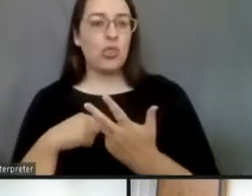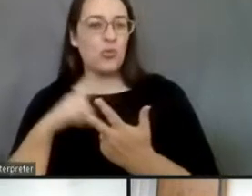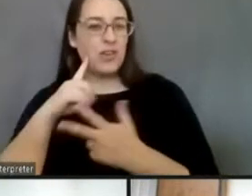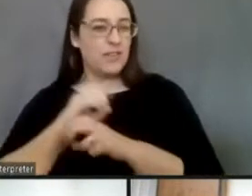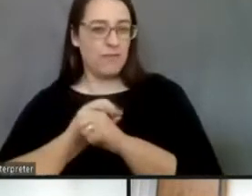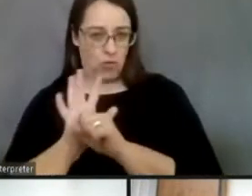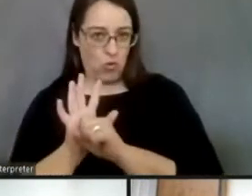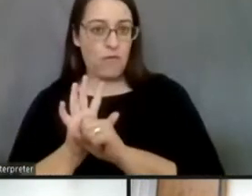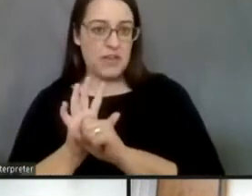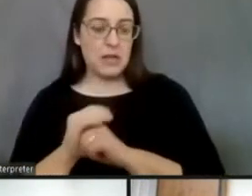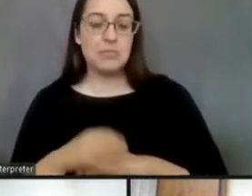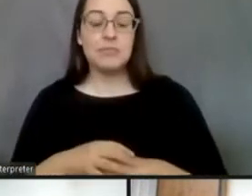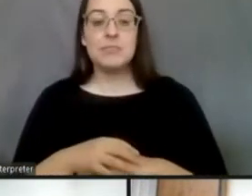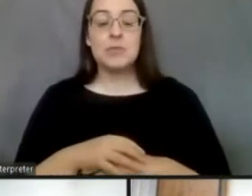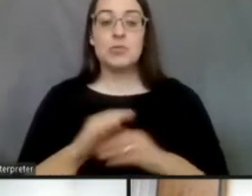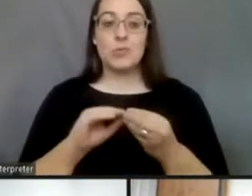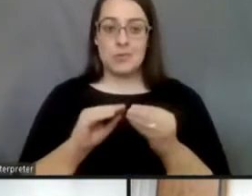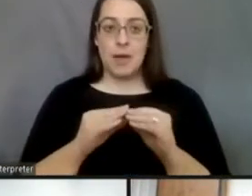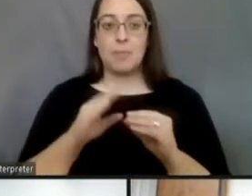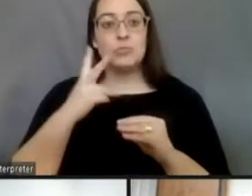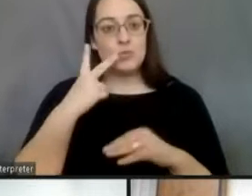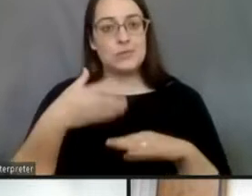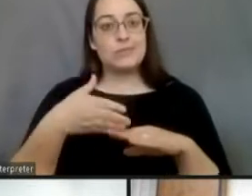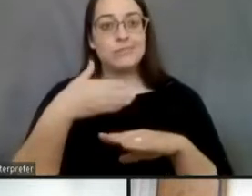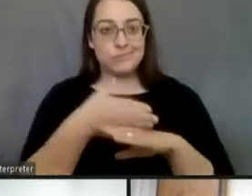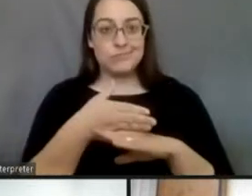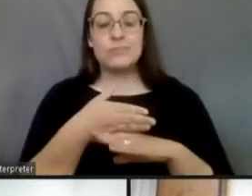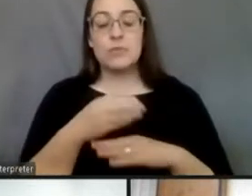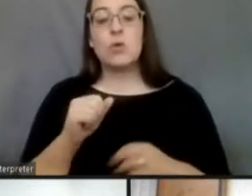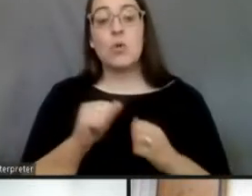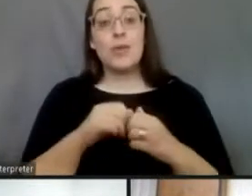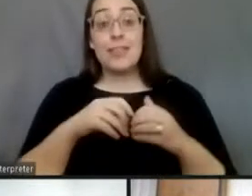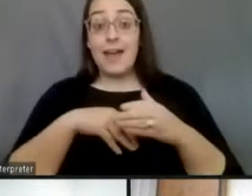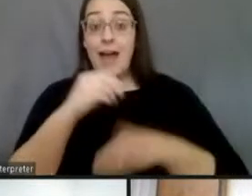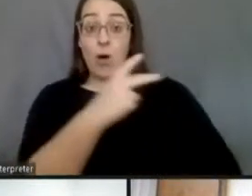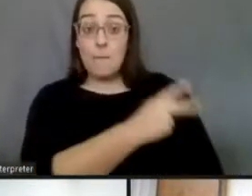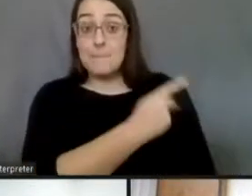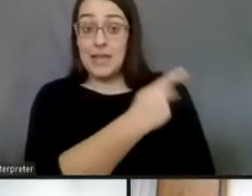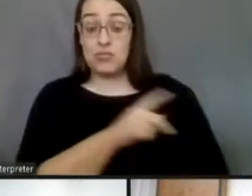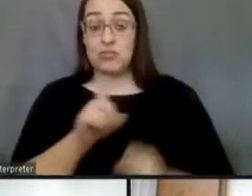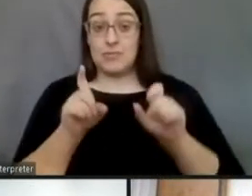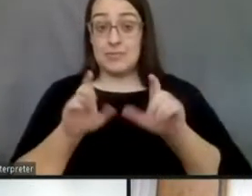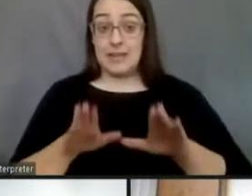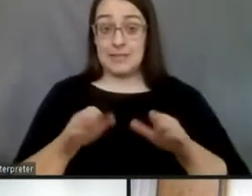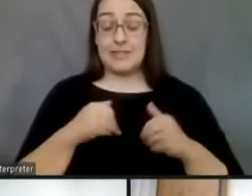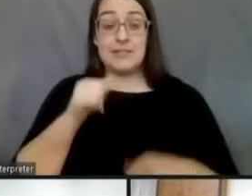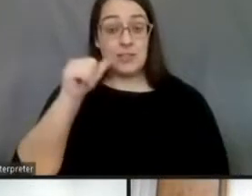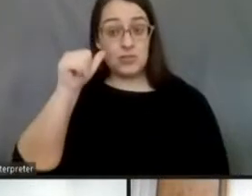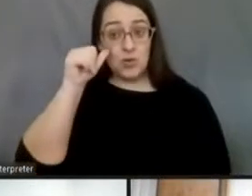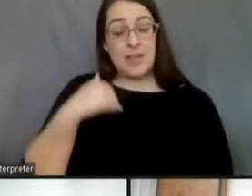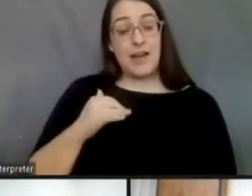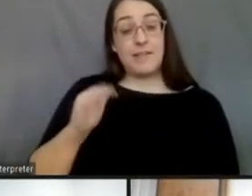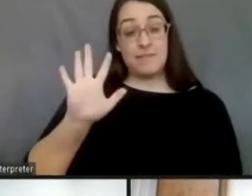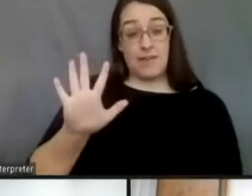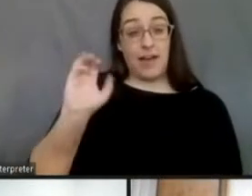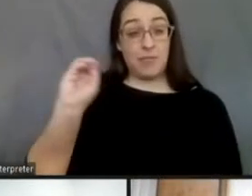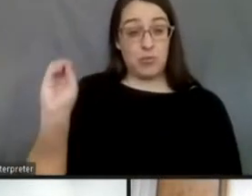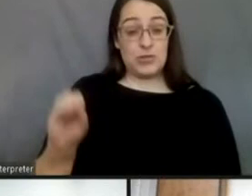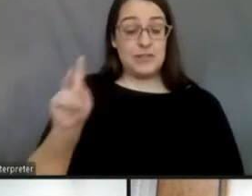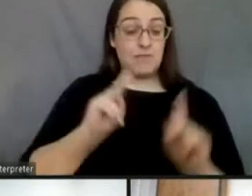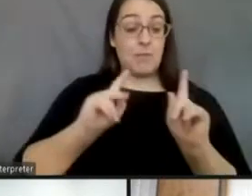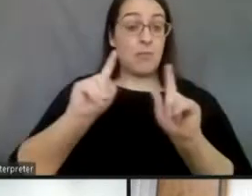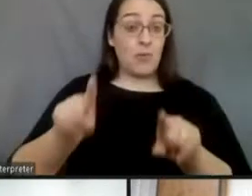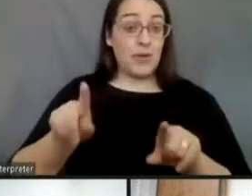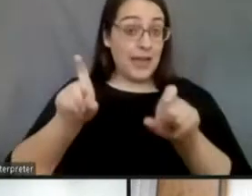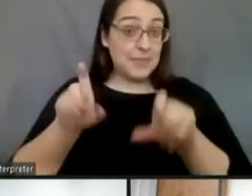patients with COVID. So numbers are looking a lot better. In terms of our outpatient testing, yesterday we had 5% of our outpatient tests were